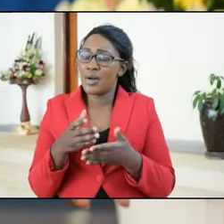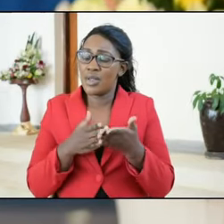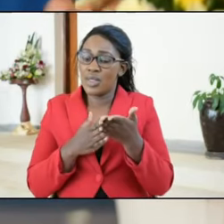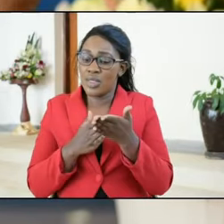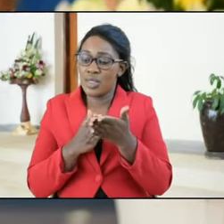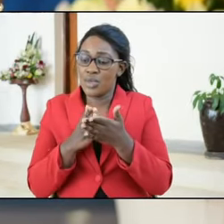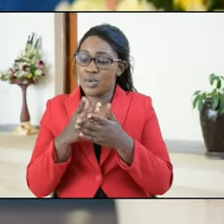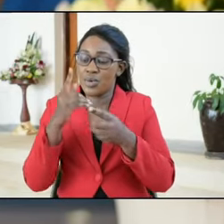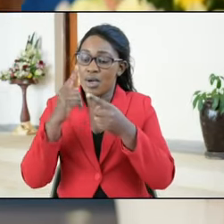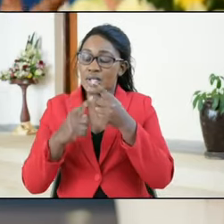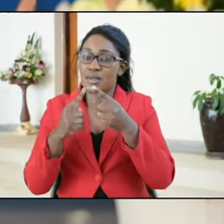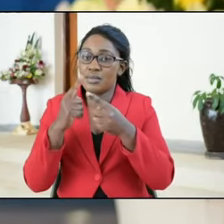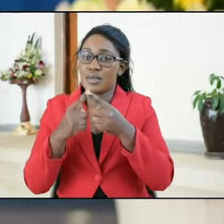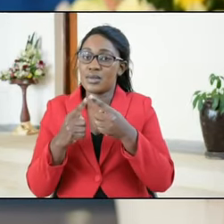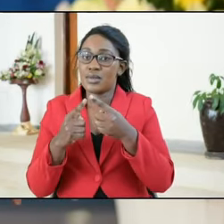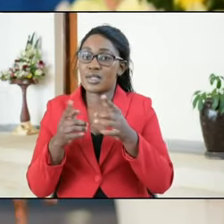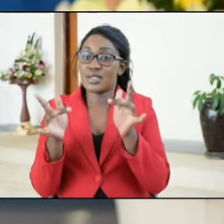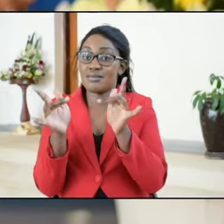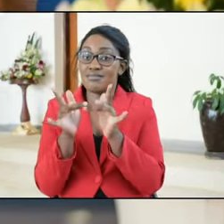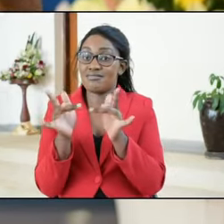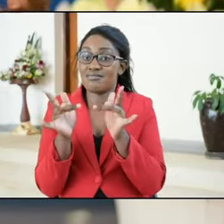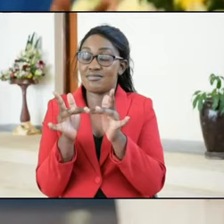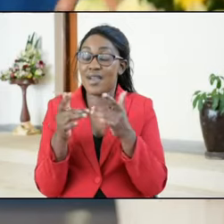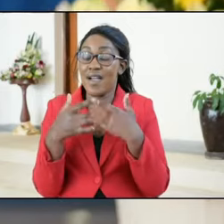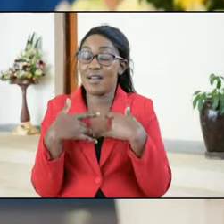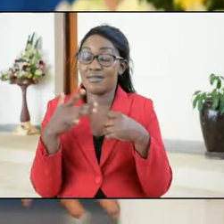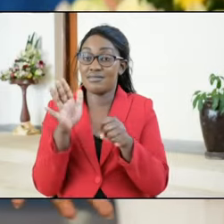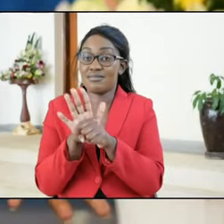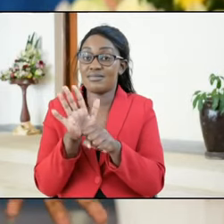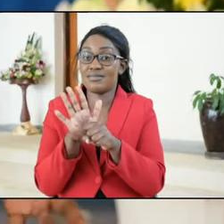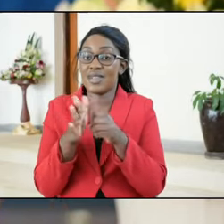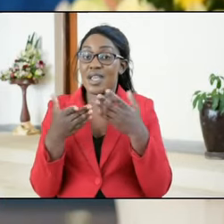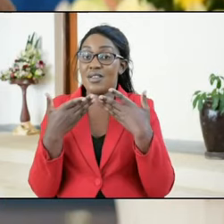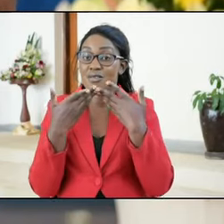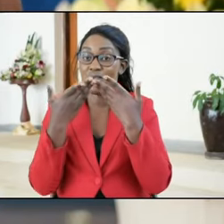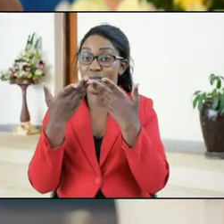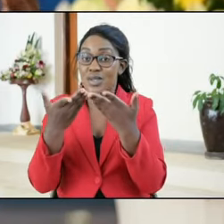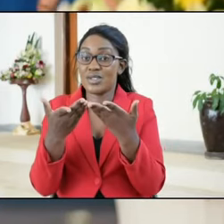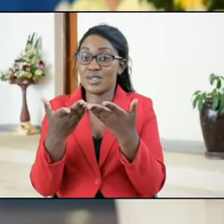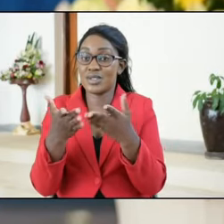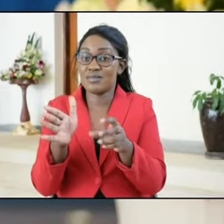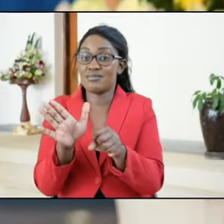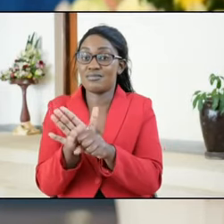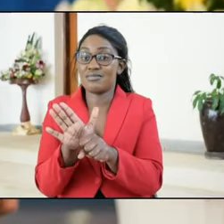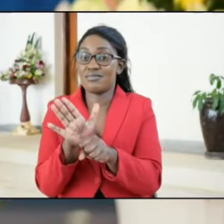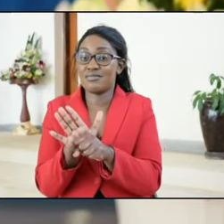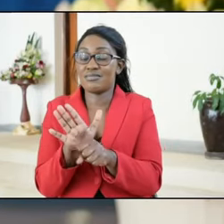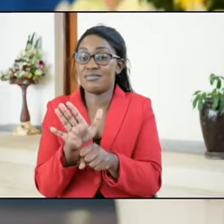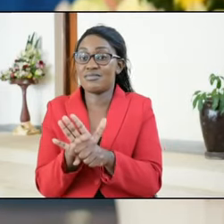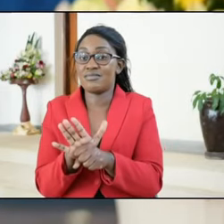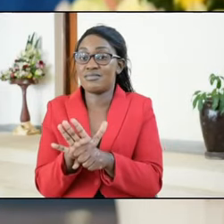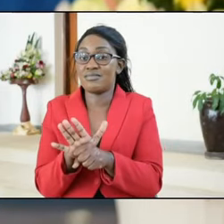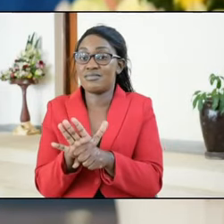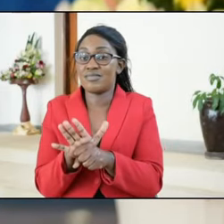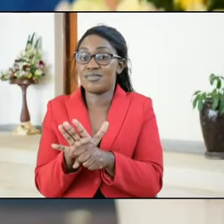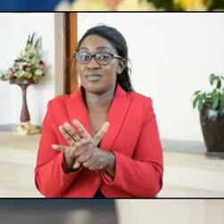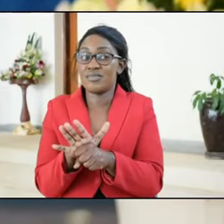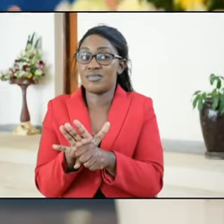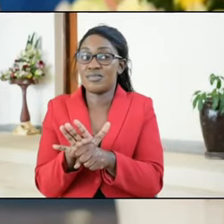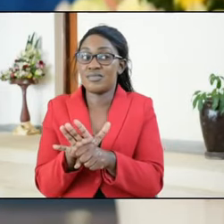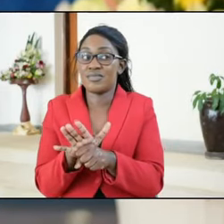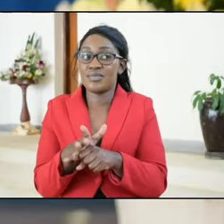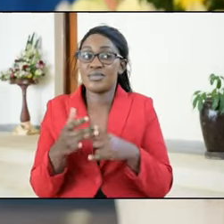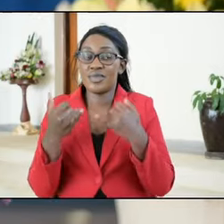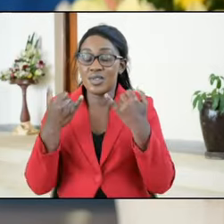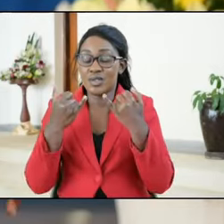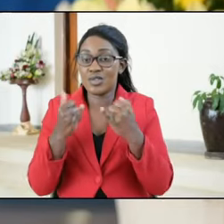web now, there is so much information with talented people coming with persuasive positions and